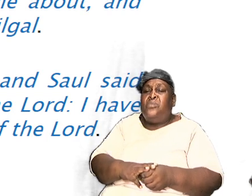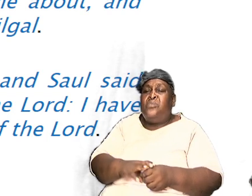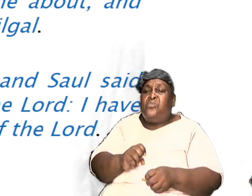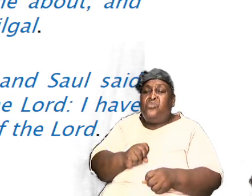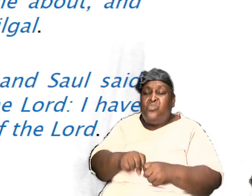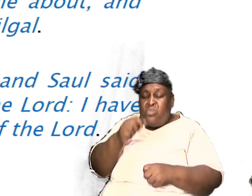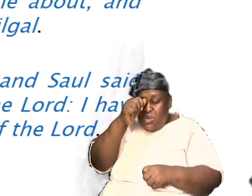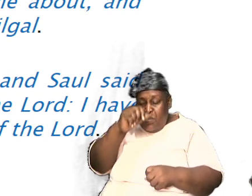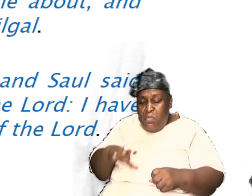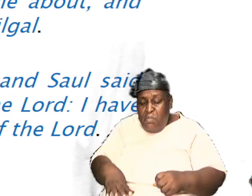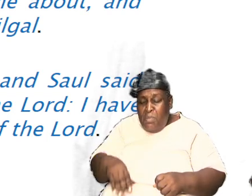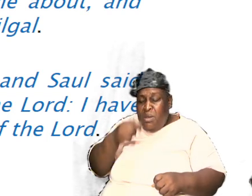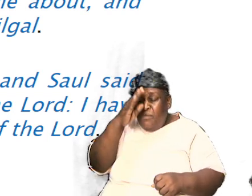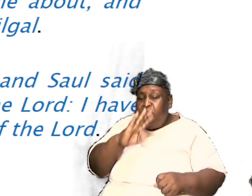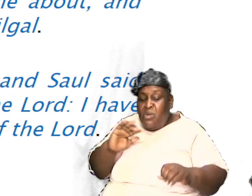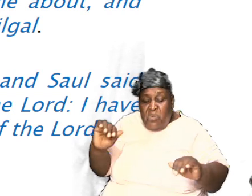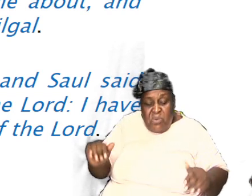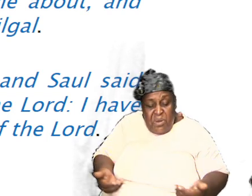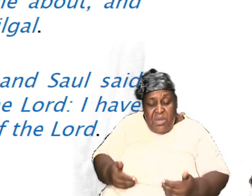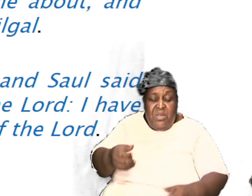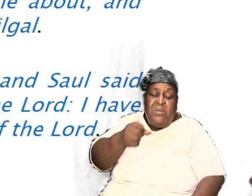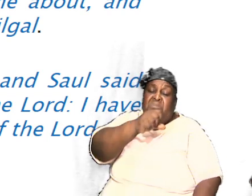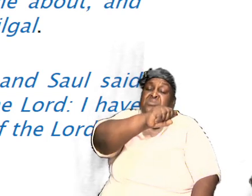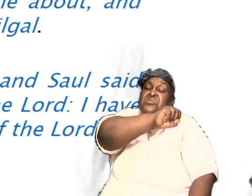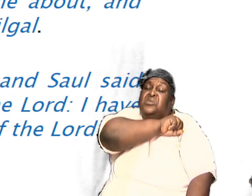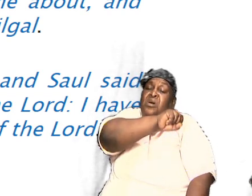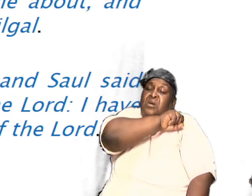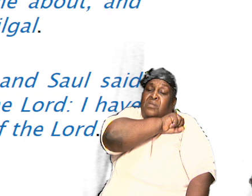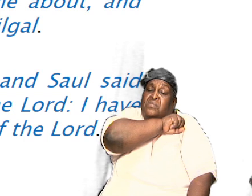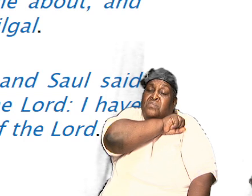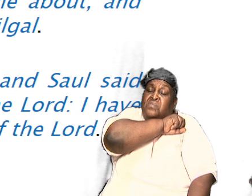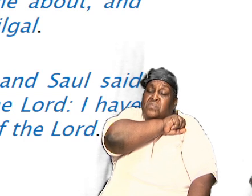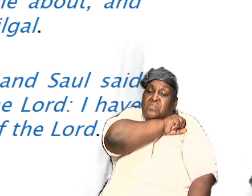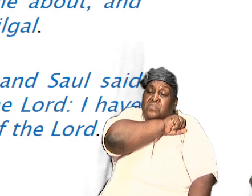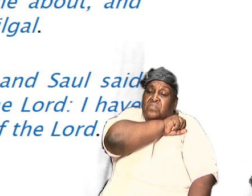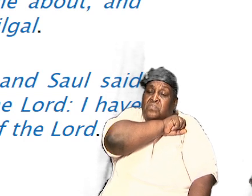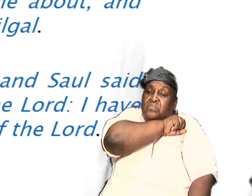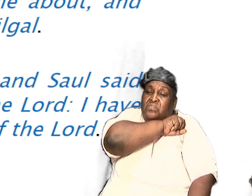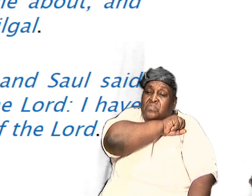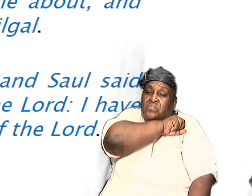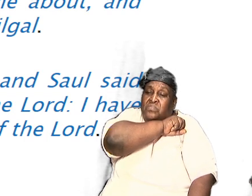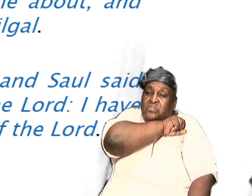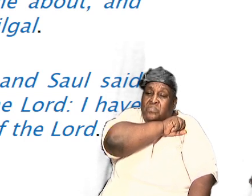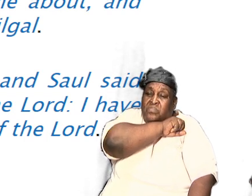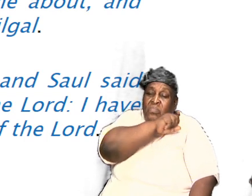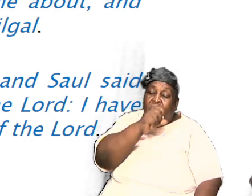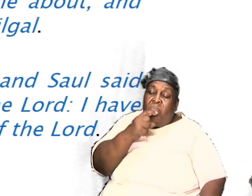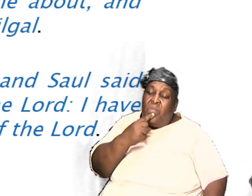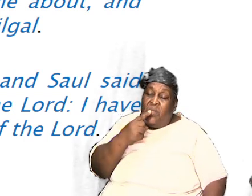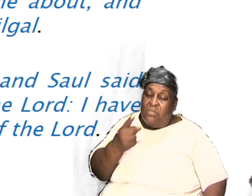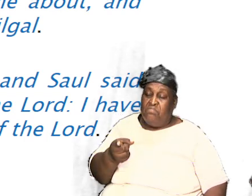verse 13 and he greeted Saul. Remember, we just read a couple of verses which says